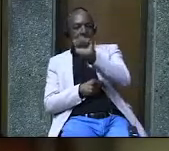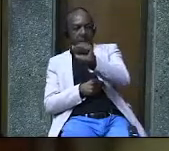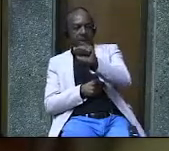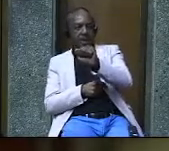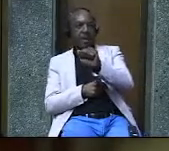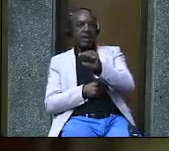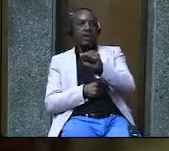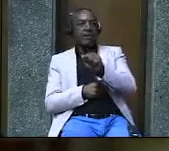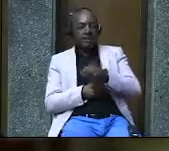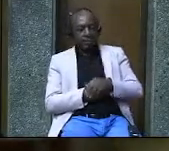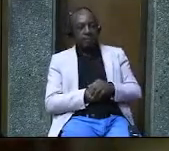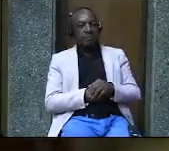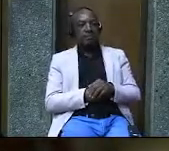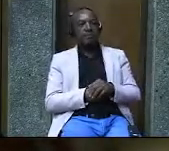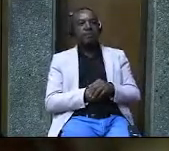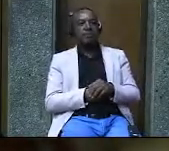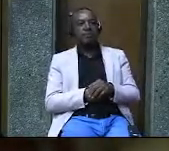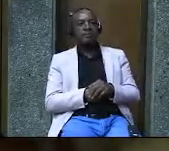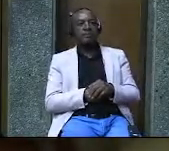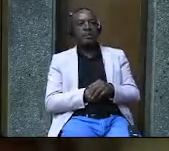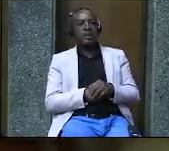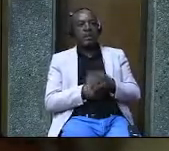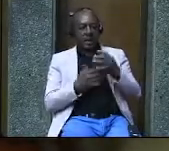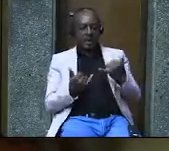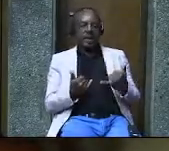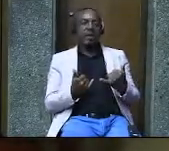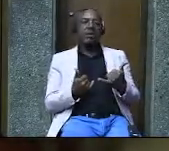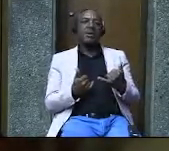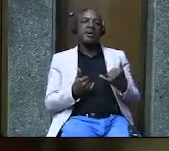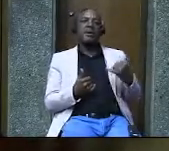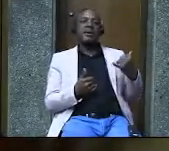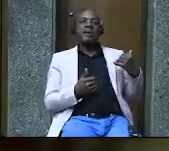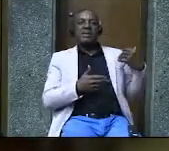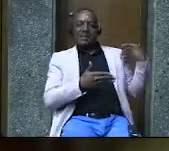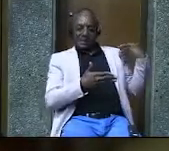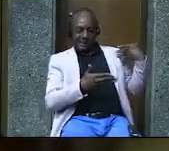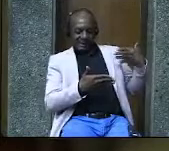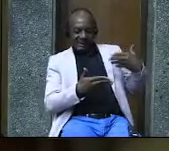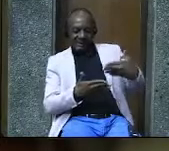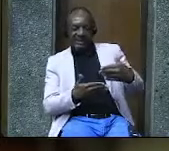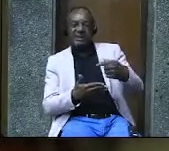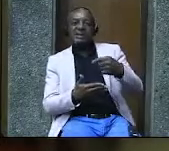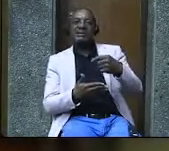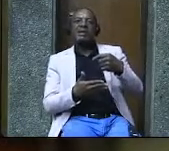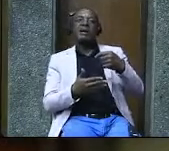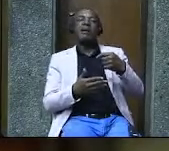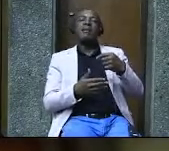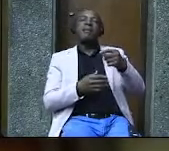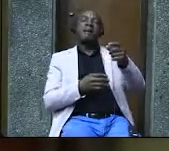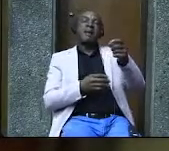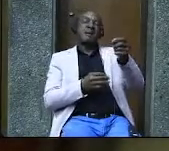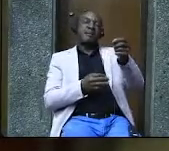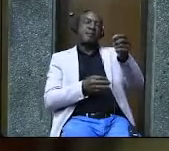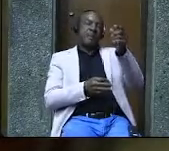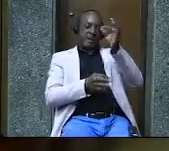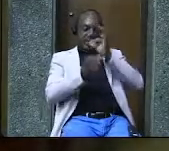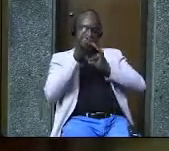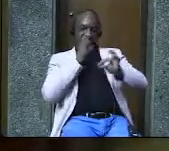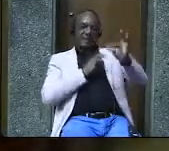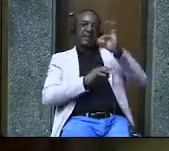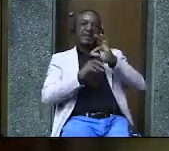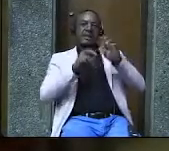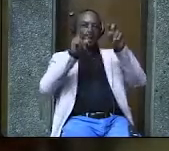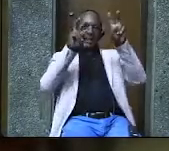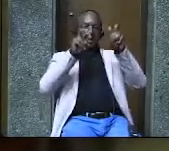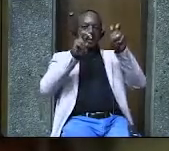estate. So, Eba question now, since we referred to land restitution